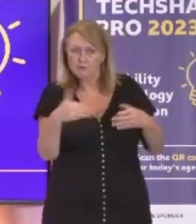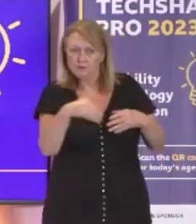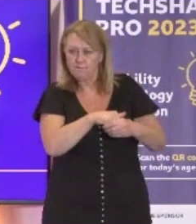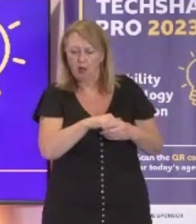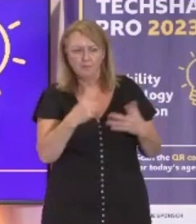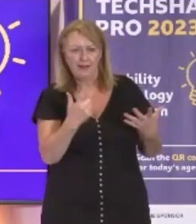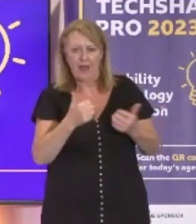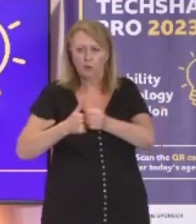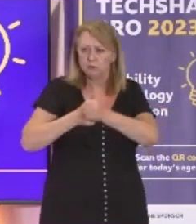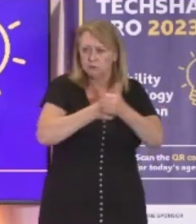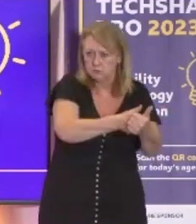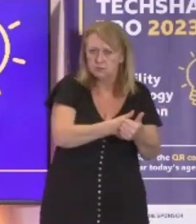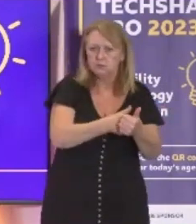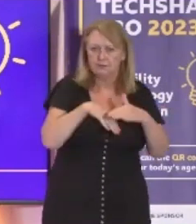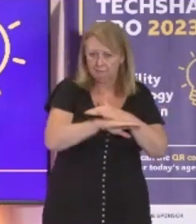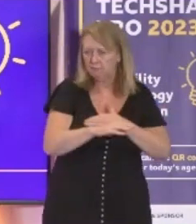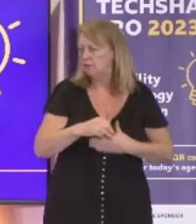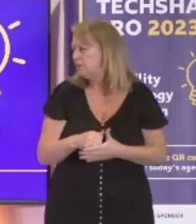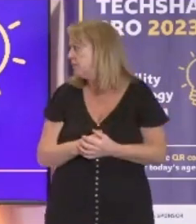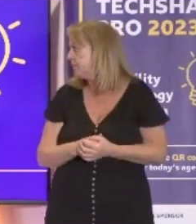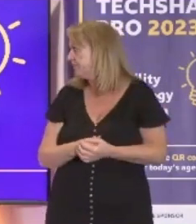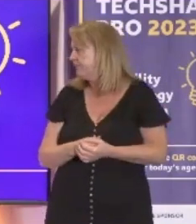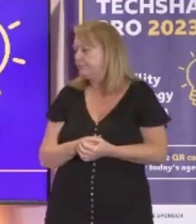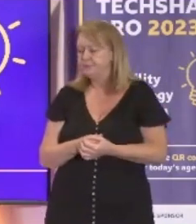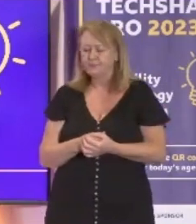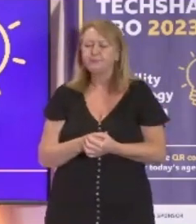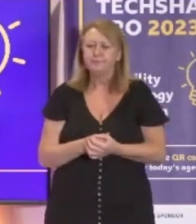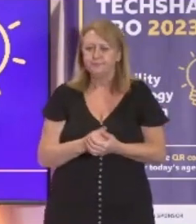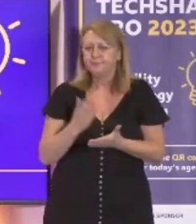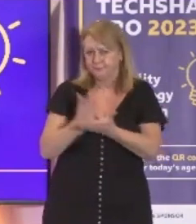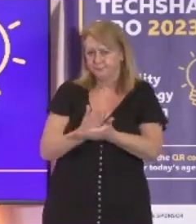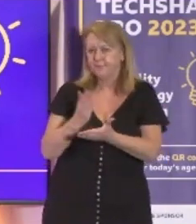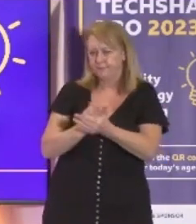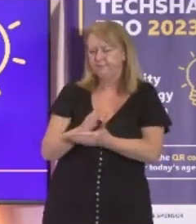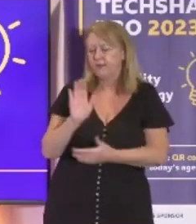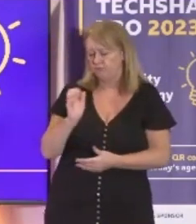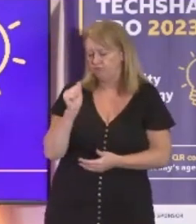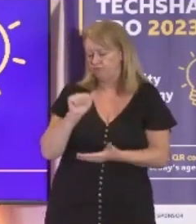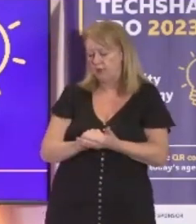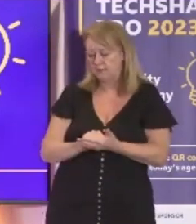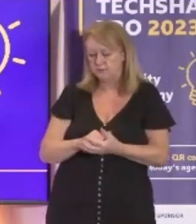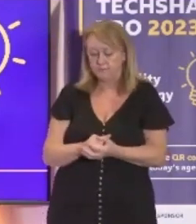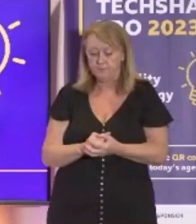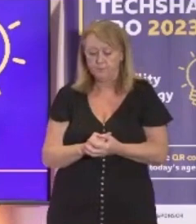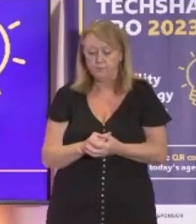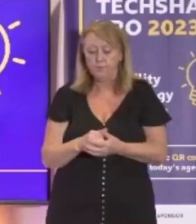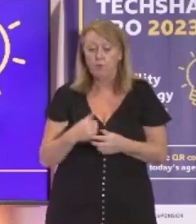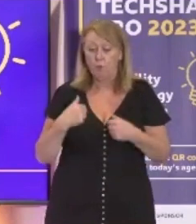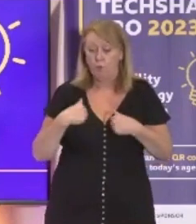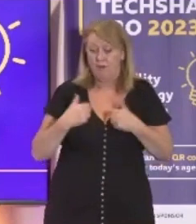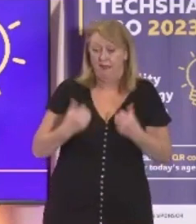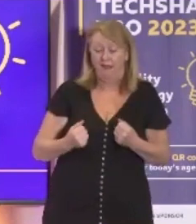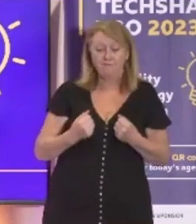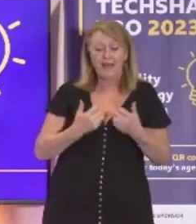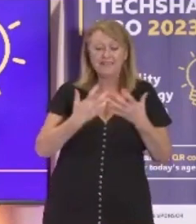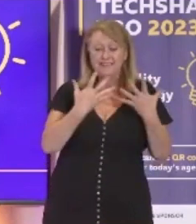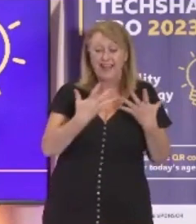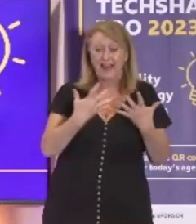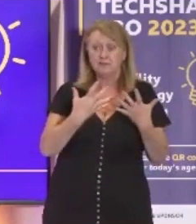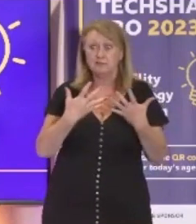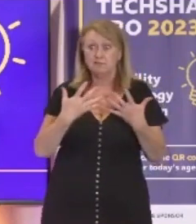got behind what you're doing. And yes, absolutely. We've got tens of thousands